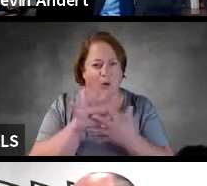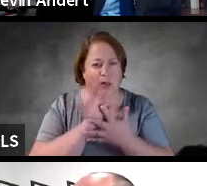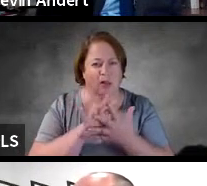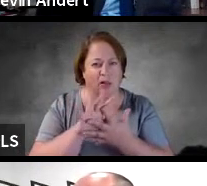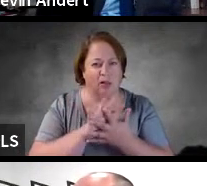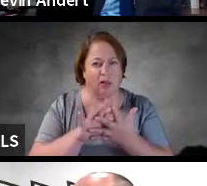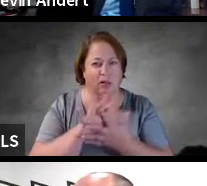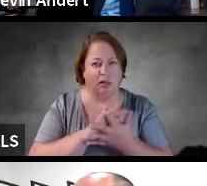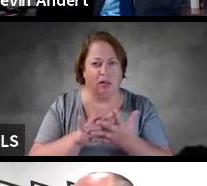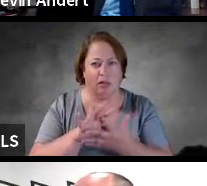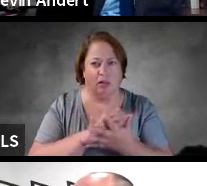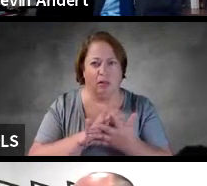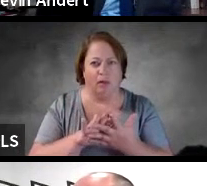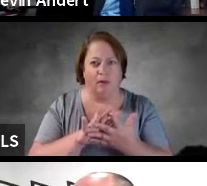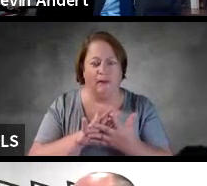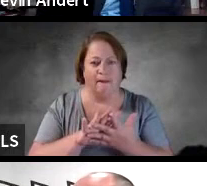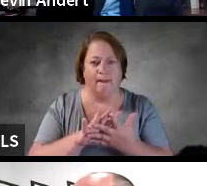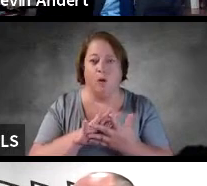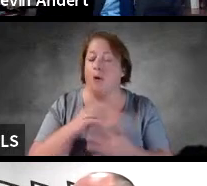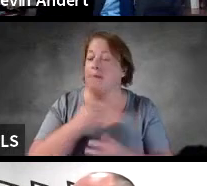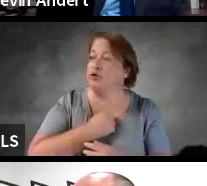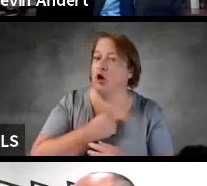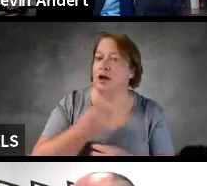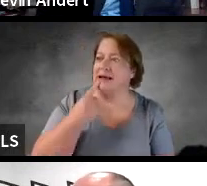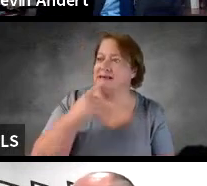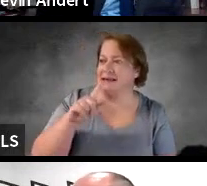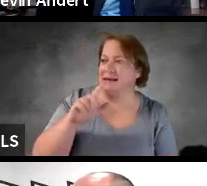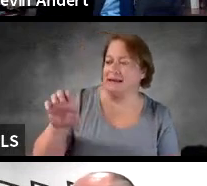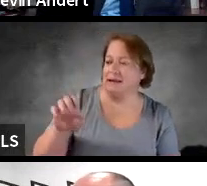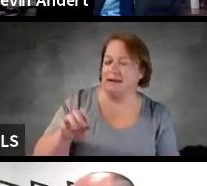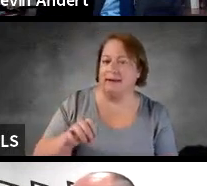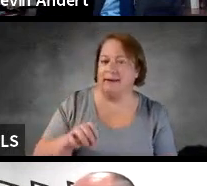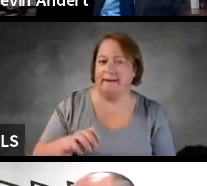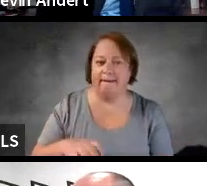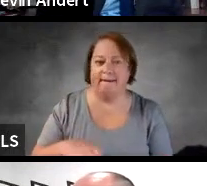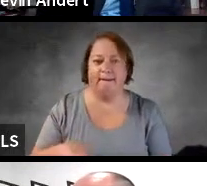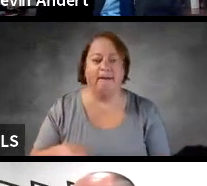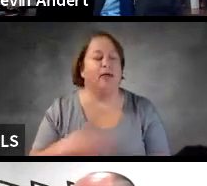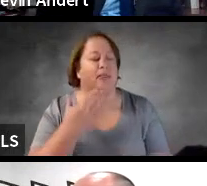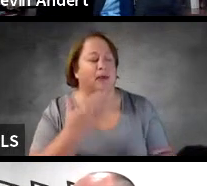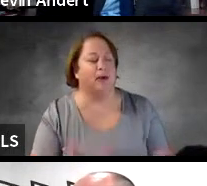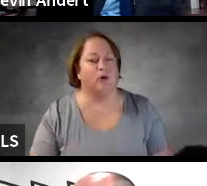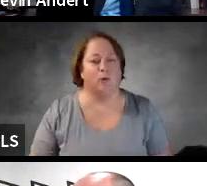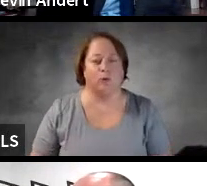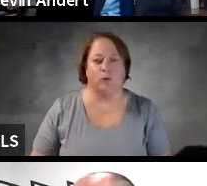muffled. Oh, I'm sorry. I said Keisha Lee. This is Melissa from Brentwood.